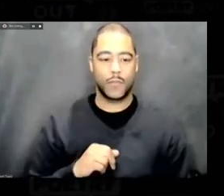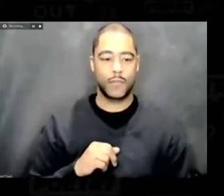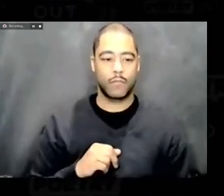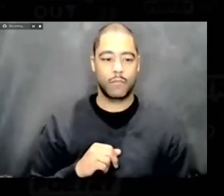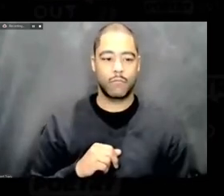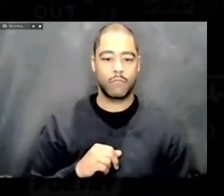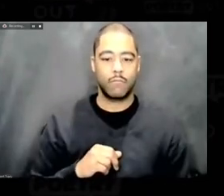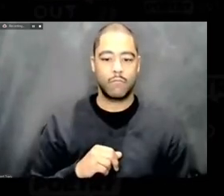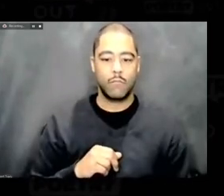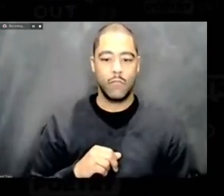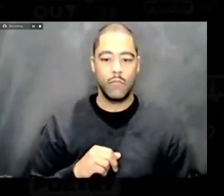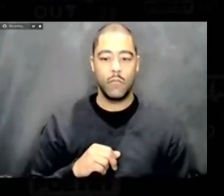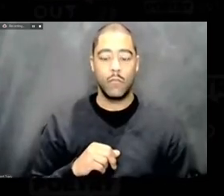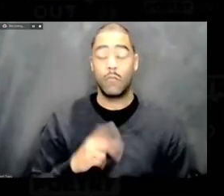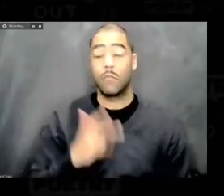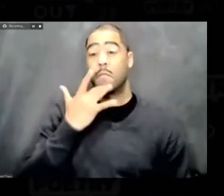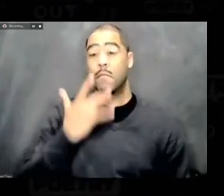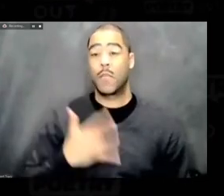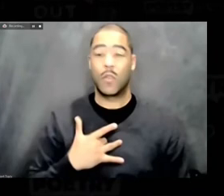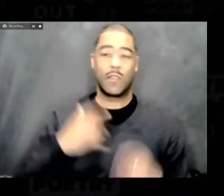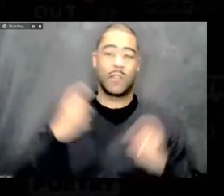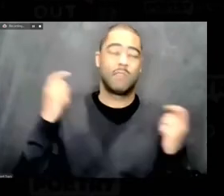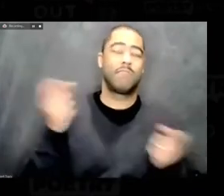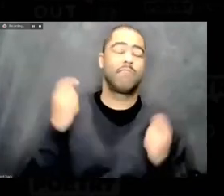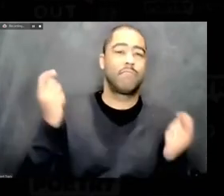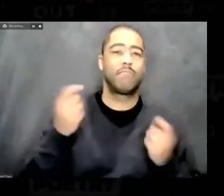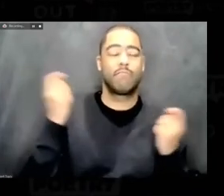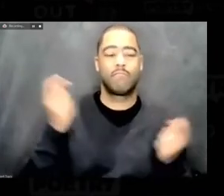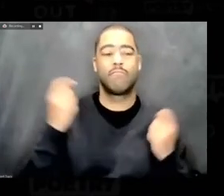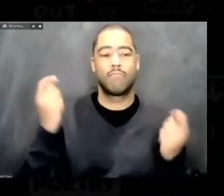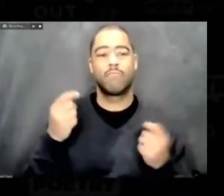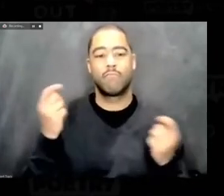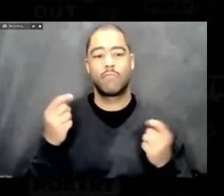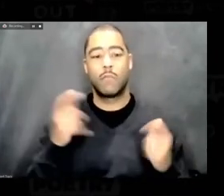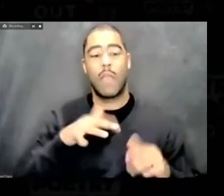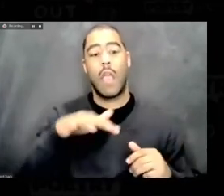in the sun, running through the park and it's late